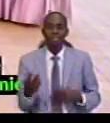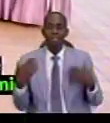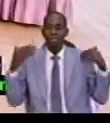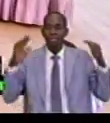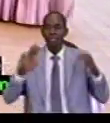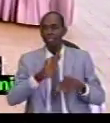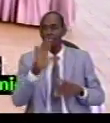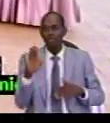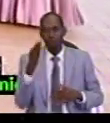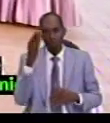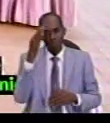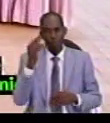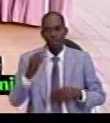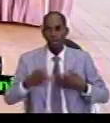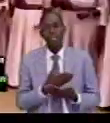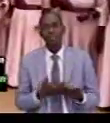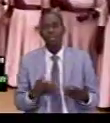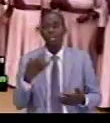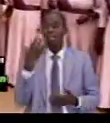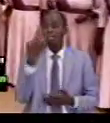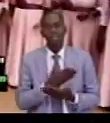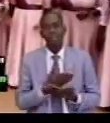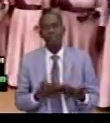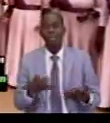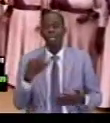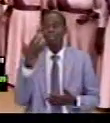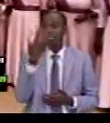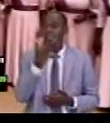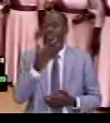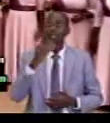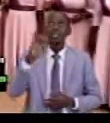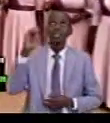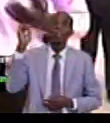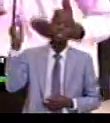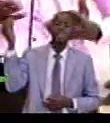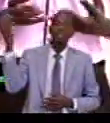Never knew the joy.